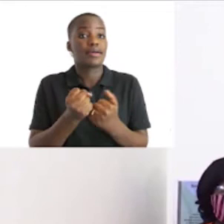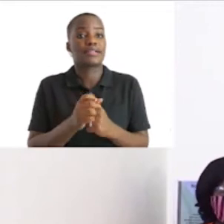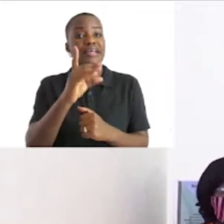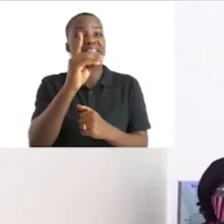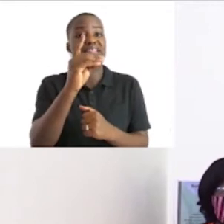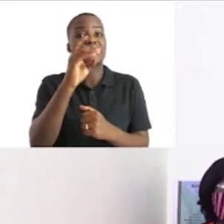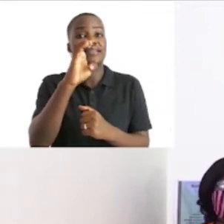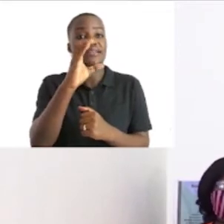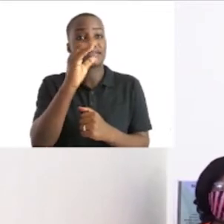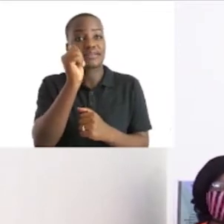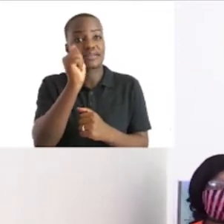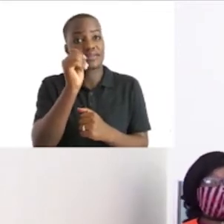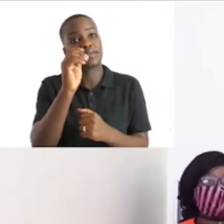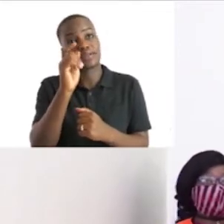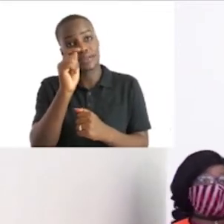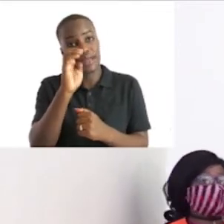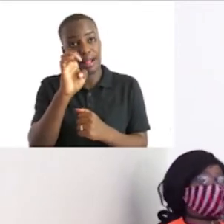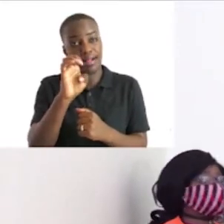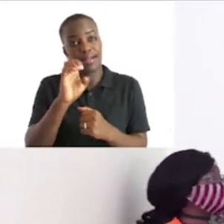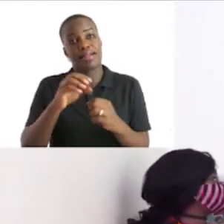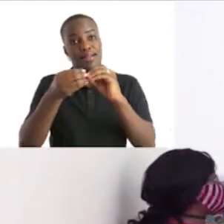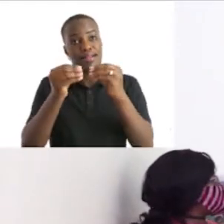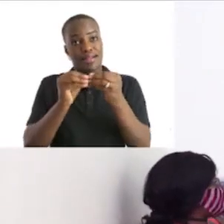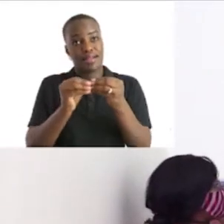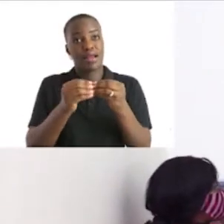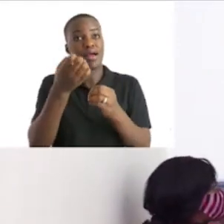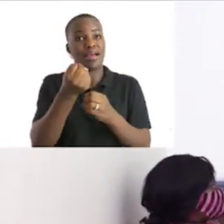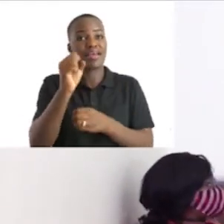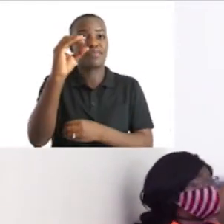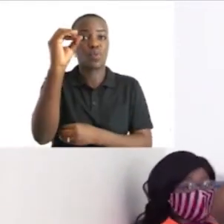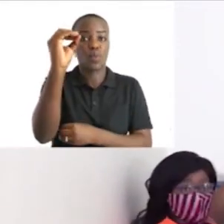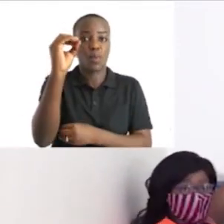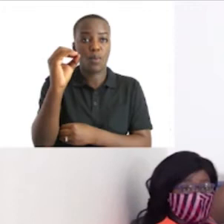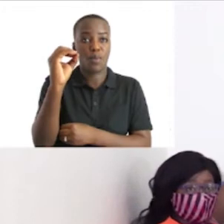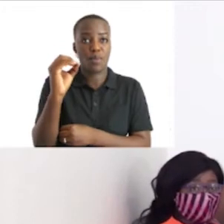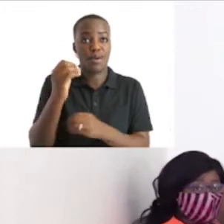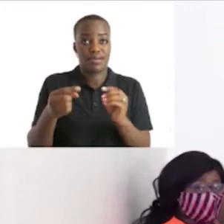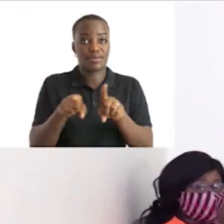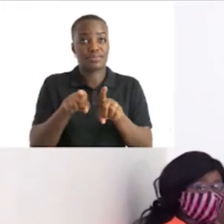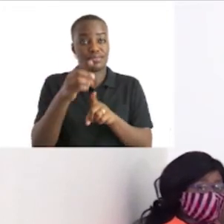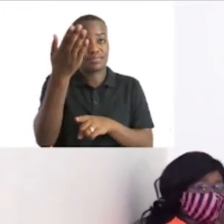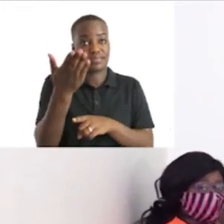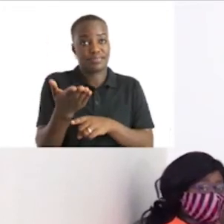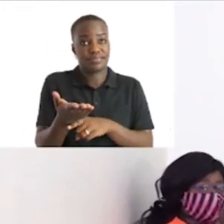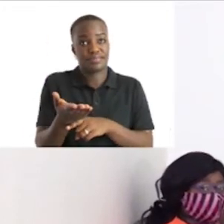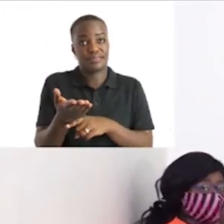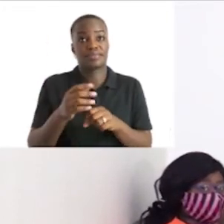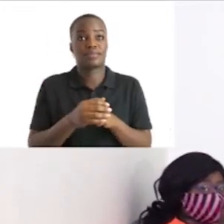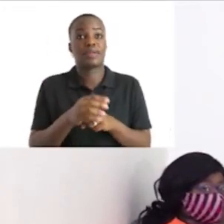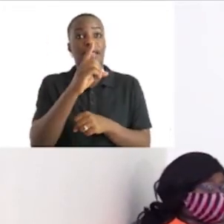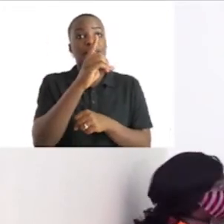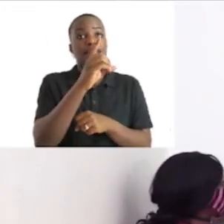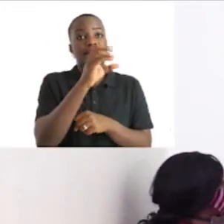decade numbers. And these are numbers that end with 0. I have them on the board here. You can see that we have